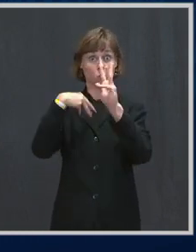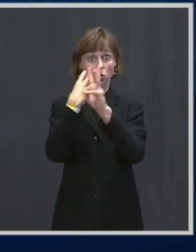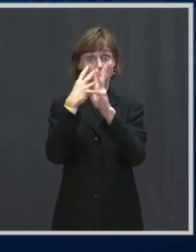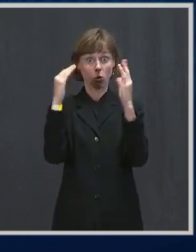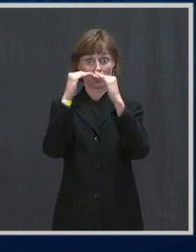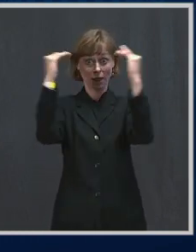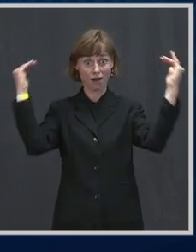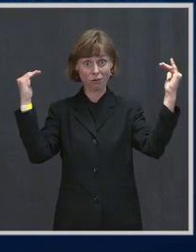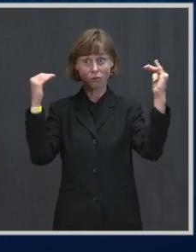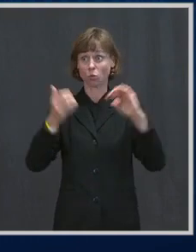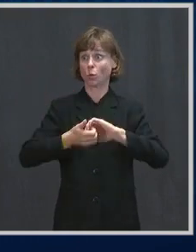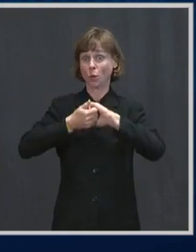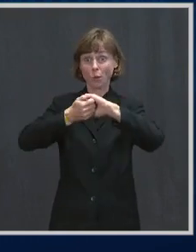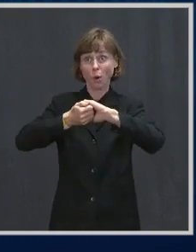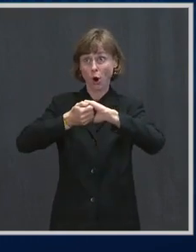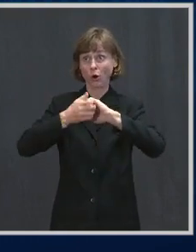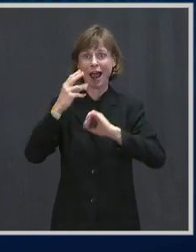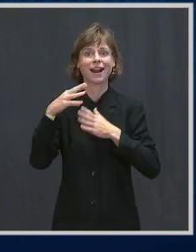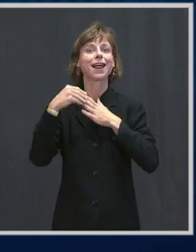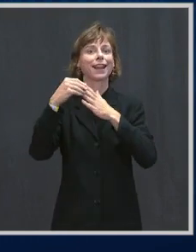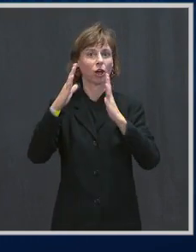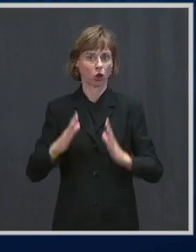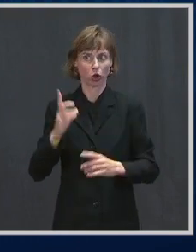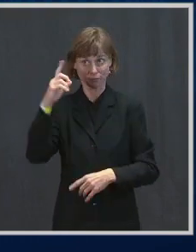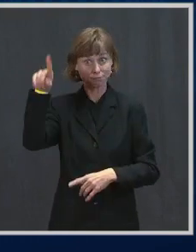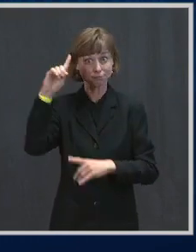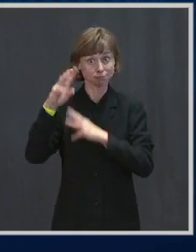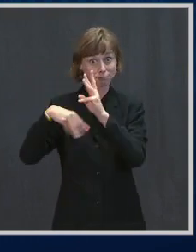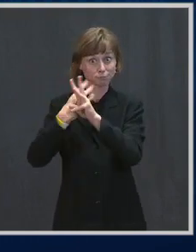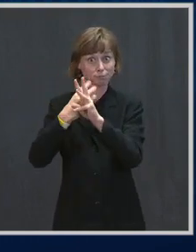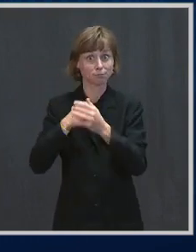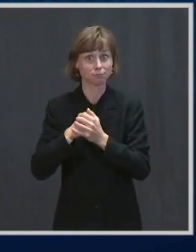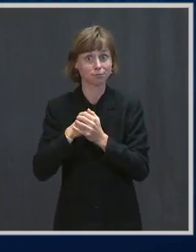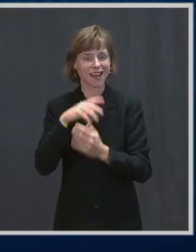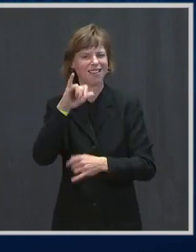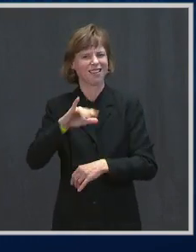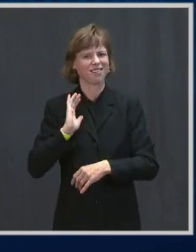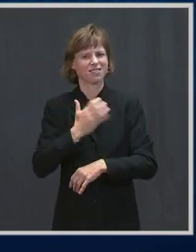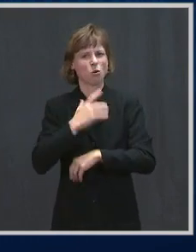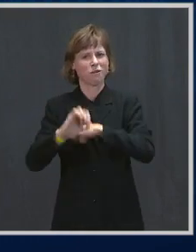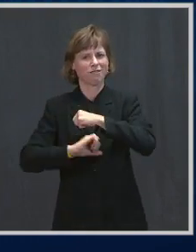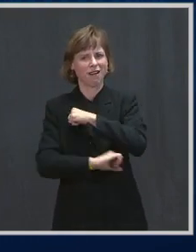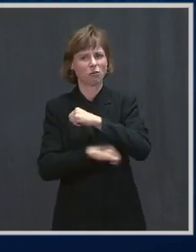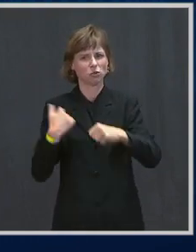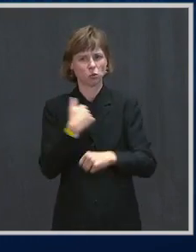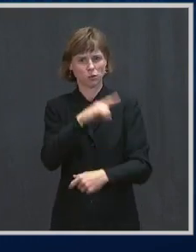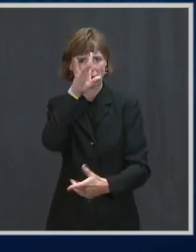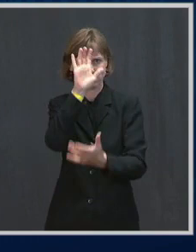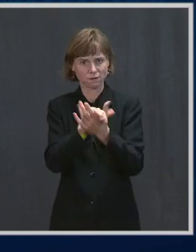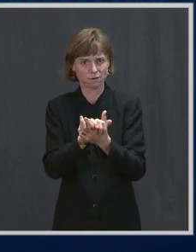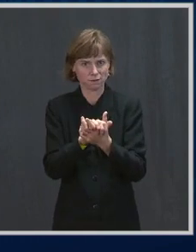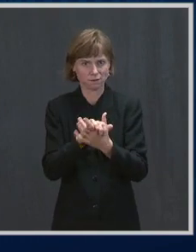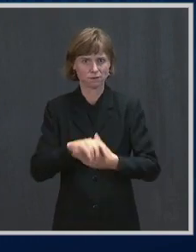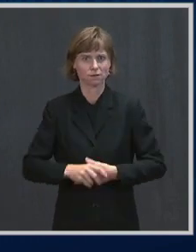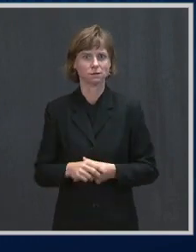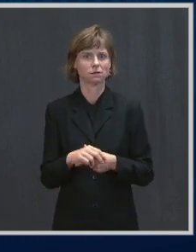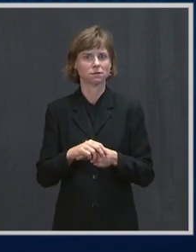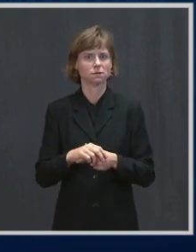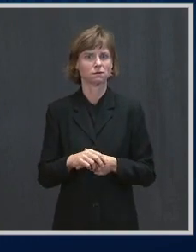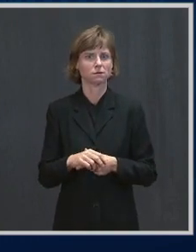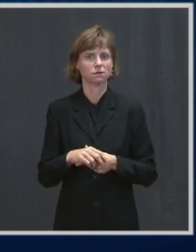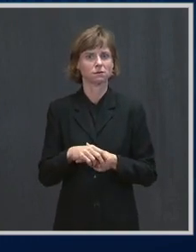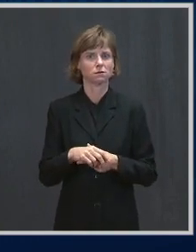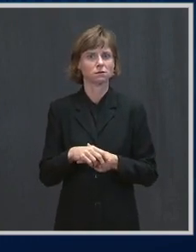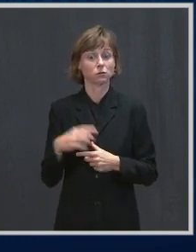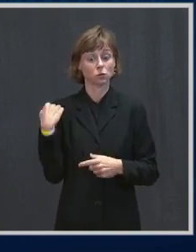a partner and a leader, this is the foundation on which we stand. We build on